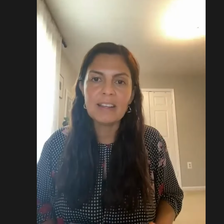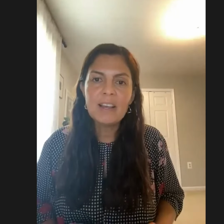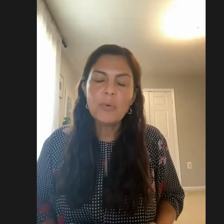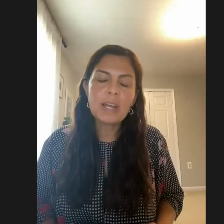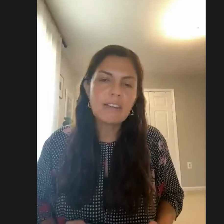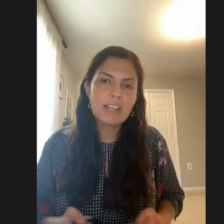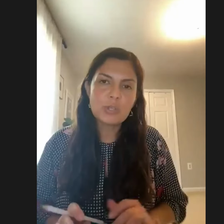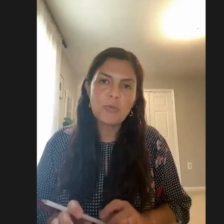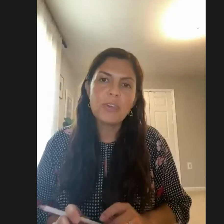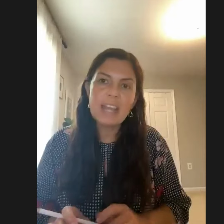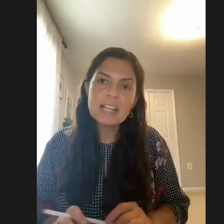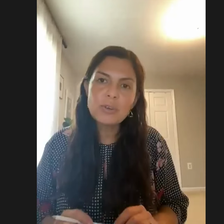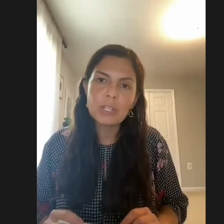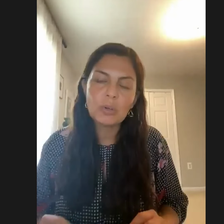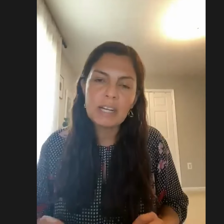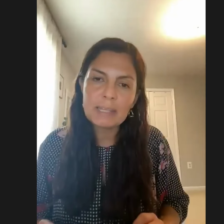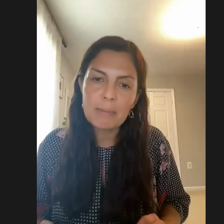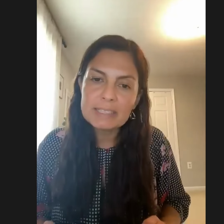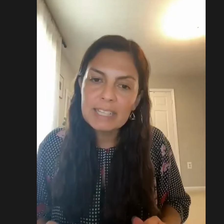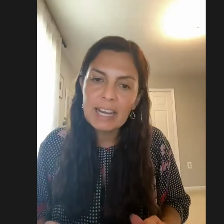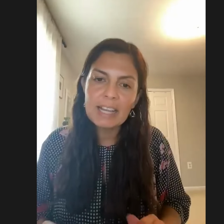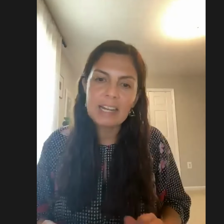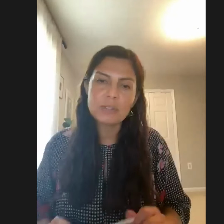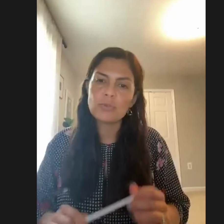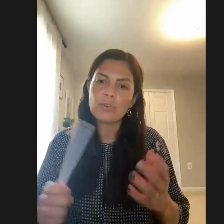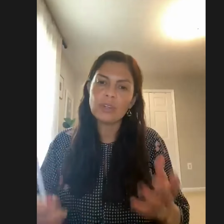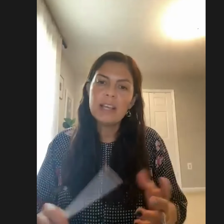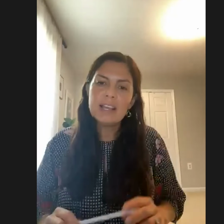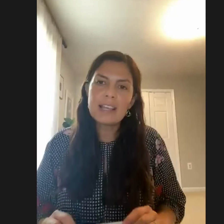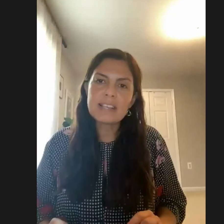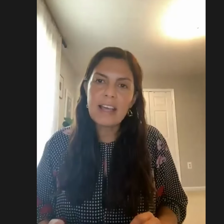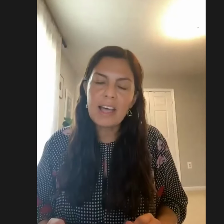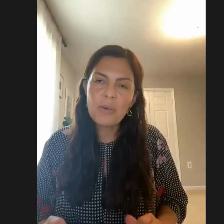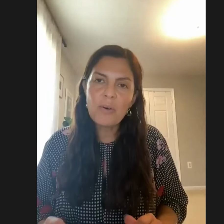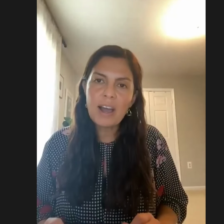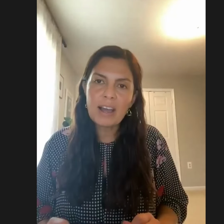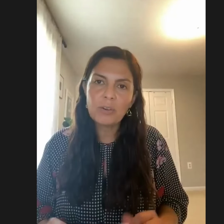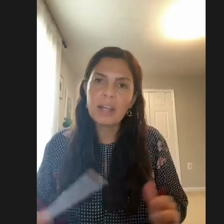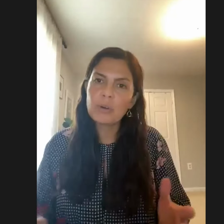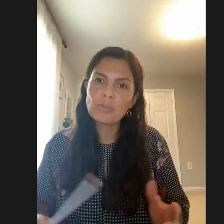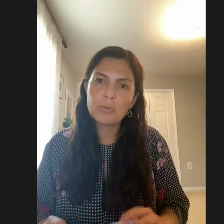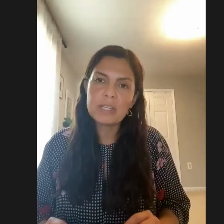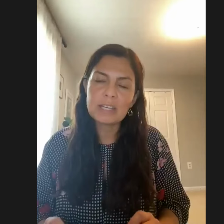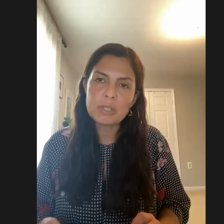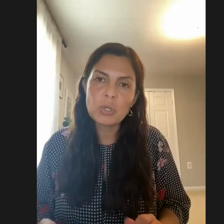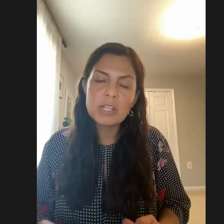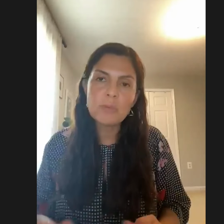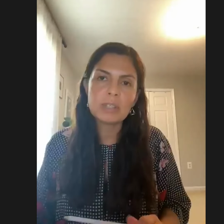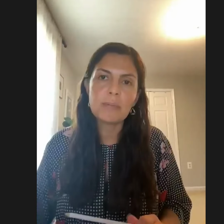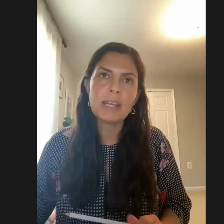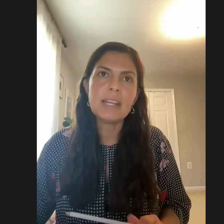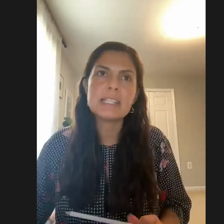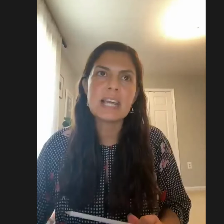to final minutes to each one of our panelists for a final reflection on the whole thematic and the discussion we have